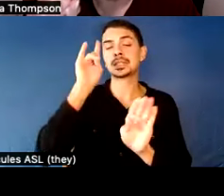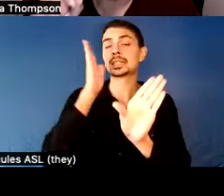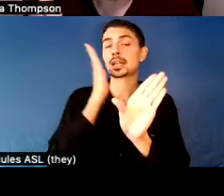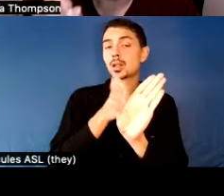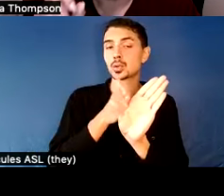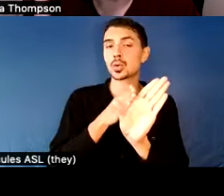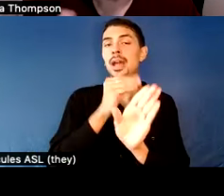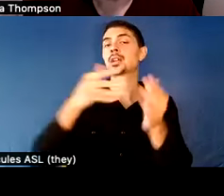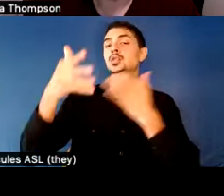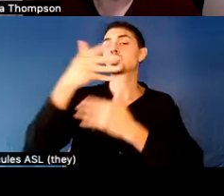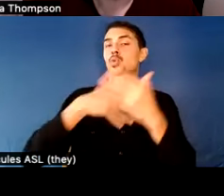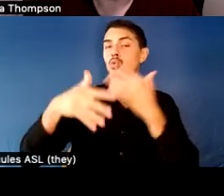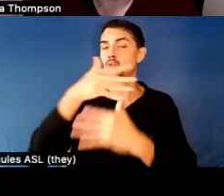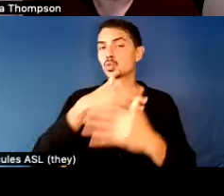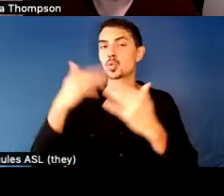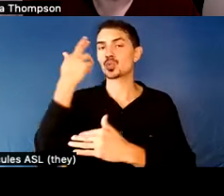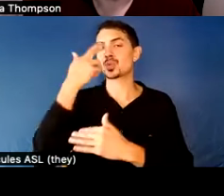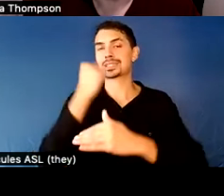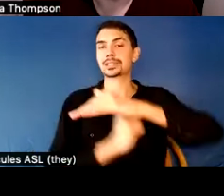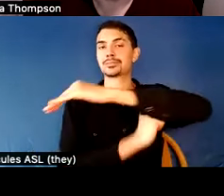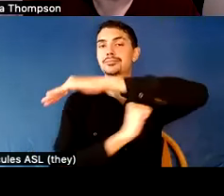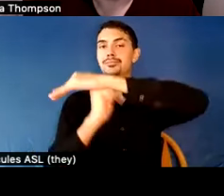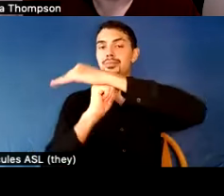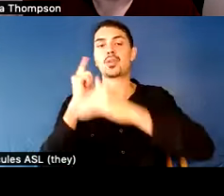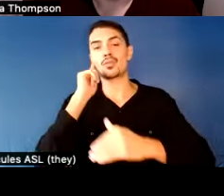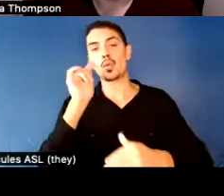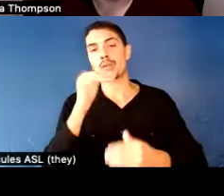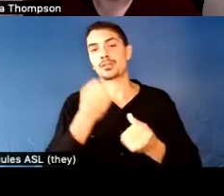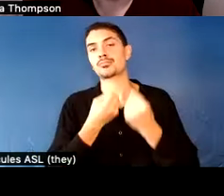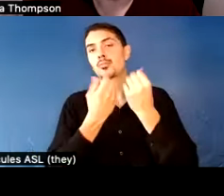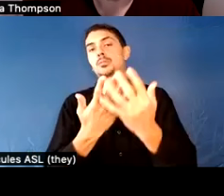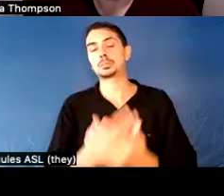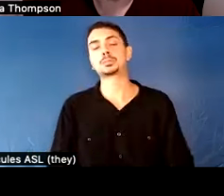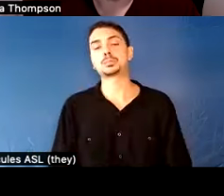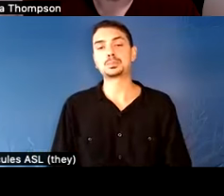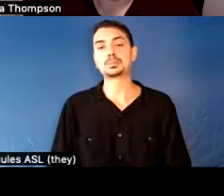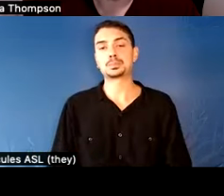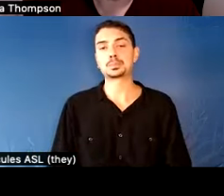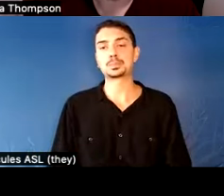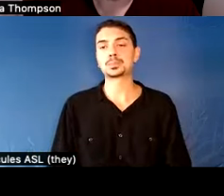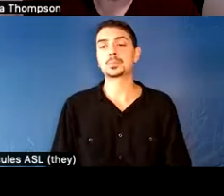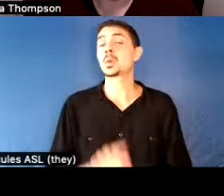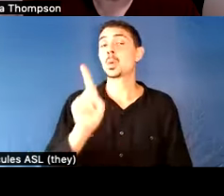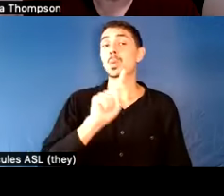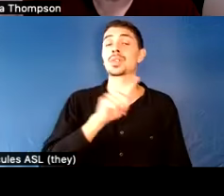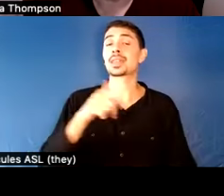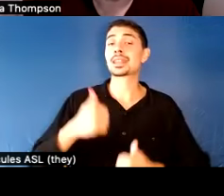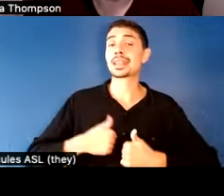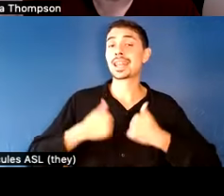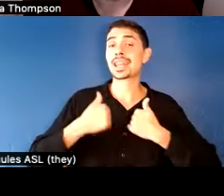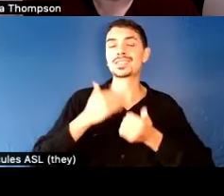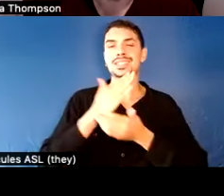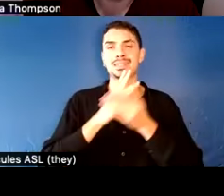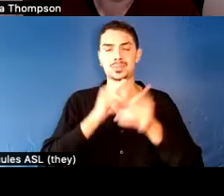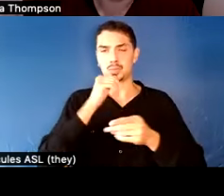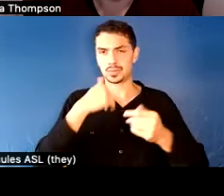one supportive person in their life, not one. So where they live, there is criticism and